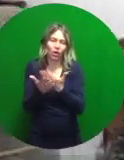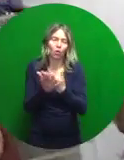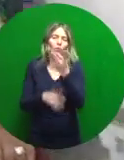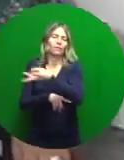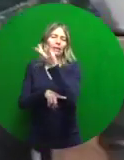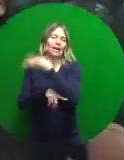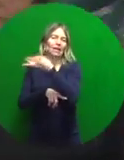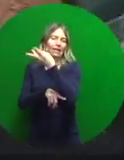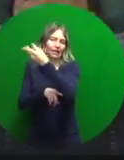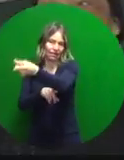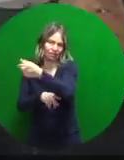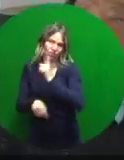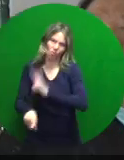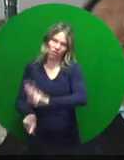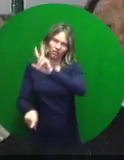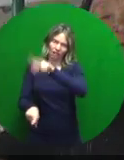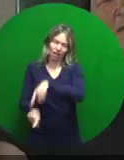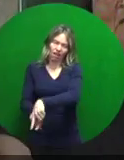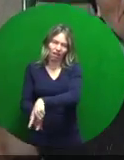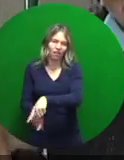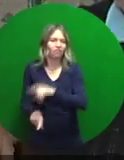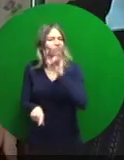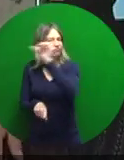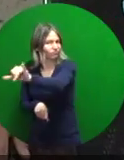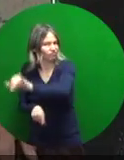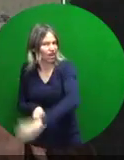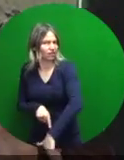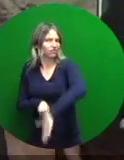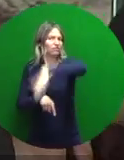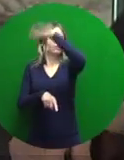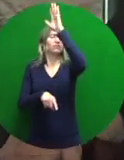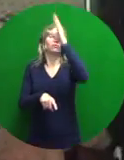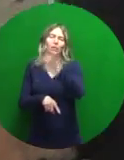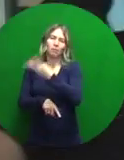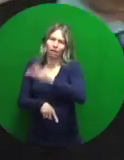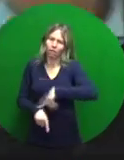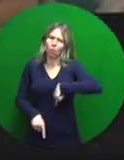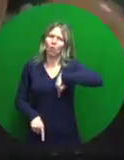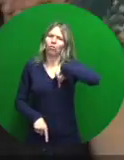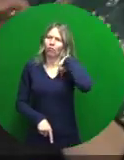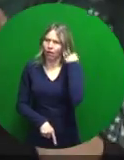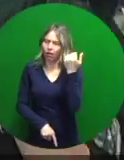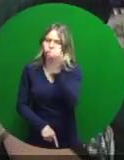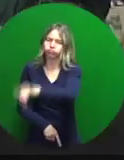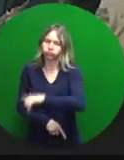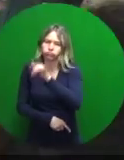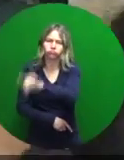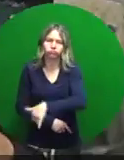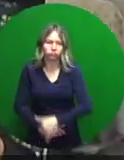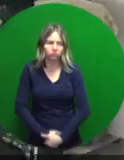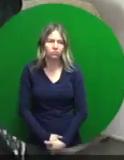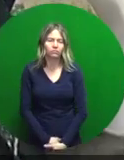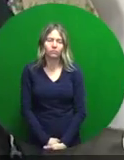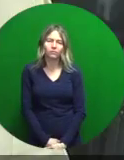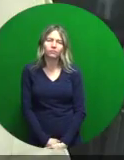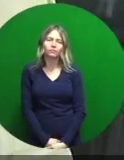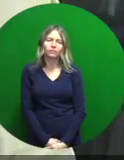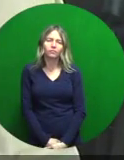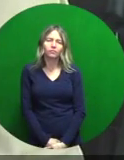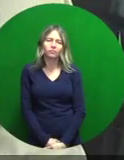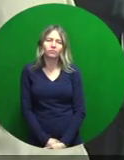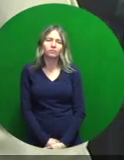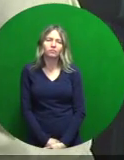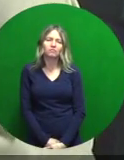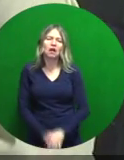Yes. And they kept her in Winnipeg for a long time, and only after my parents moved to Rankin,